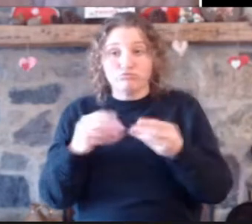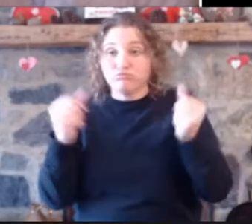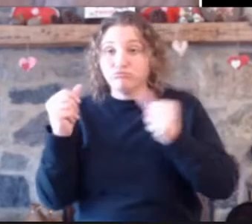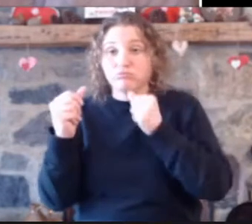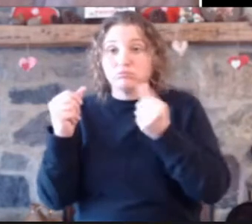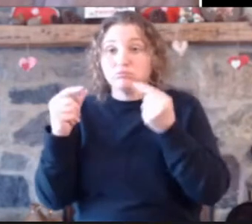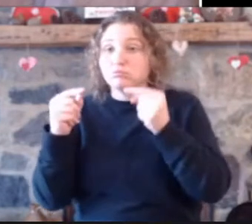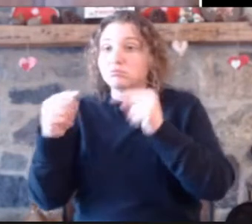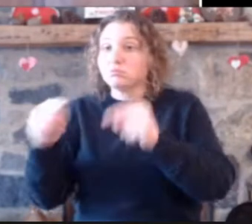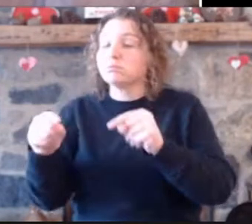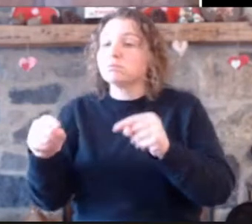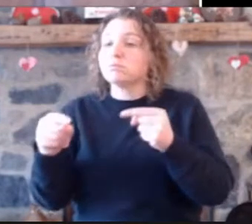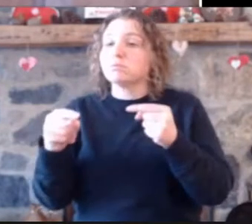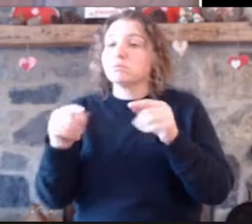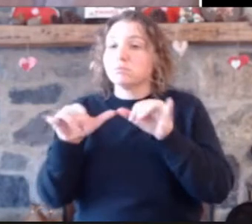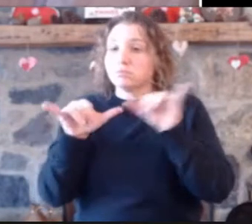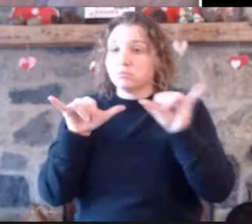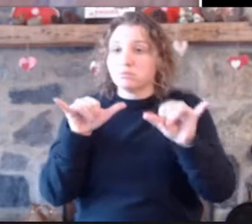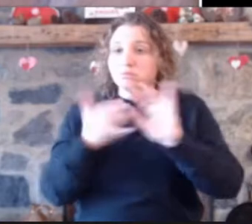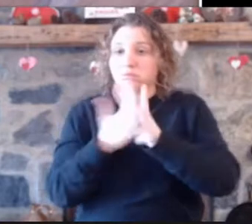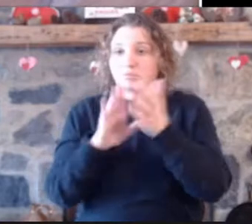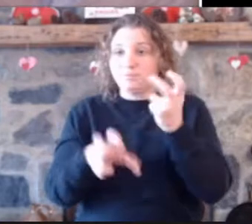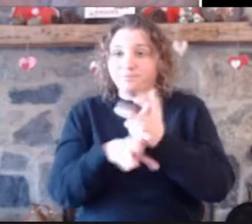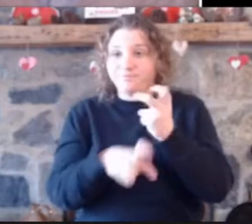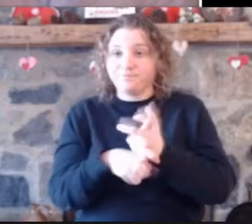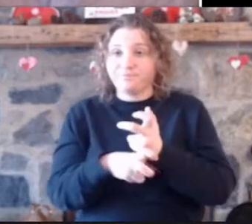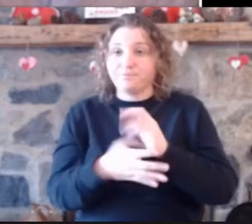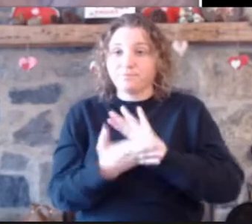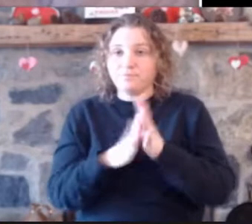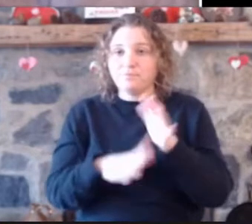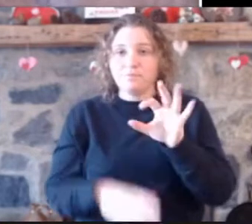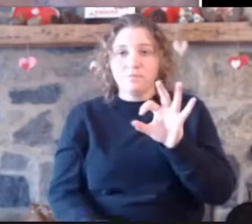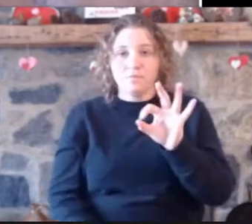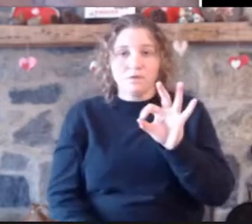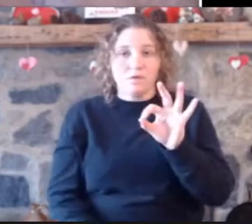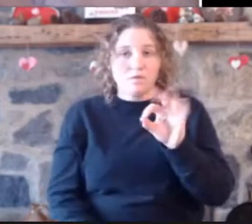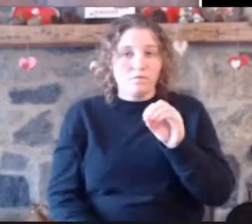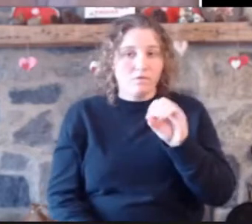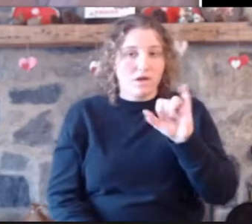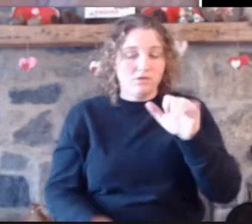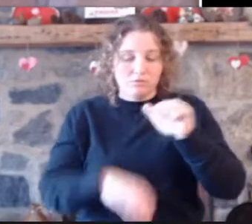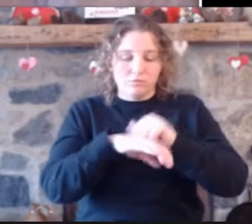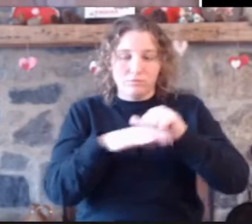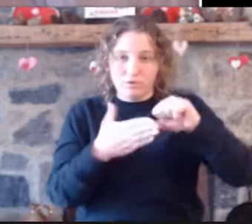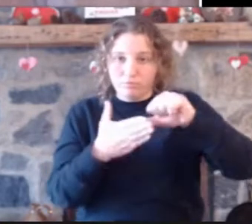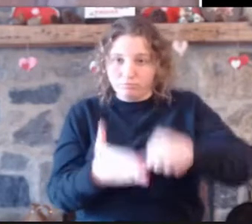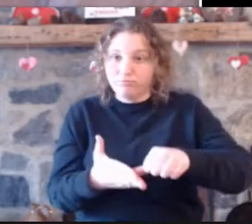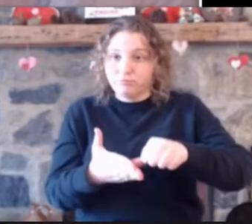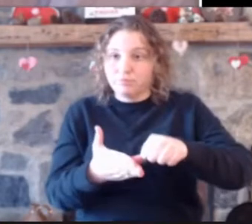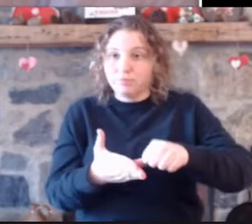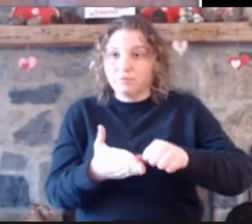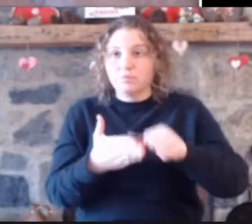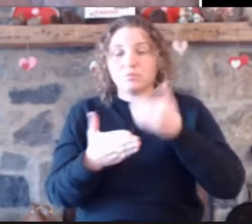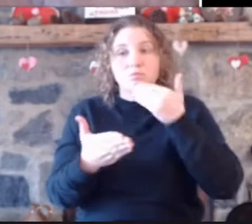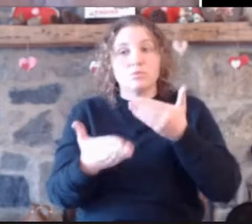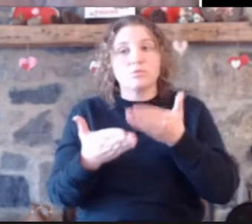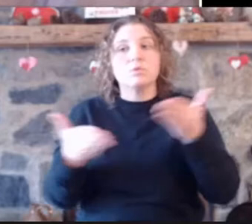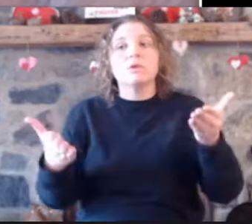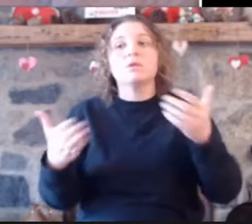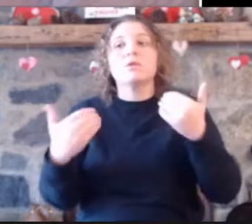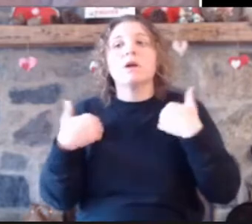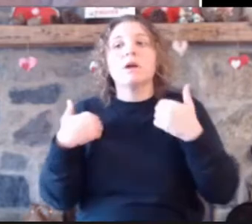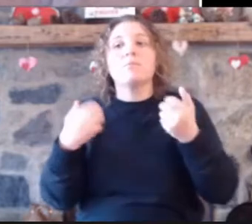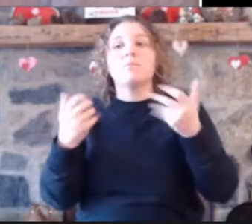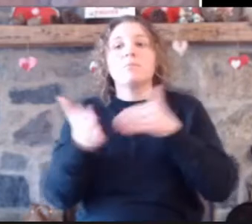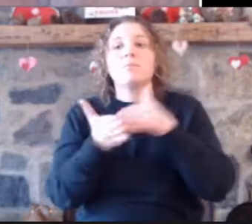in whatever fashion, it stays there, it hardens, and poof, you get a fossil. That's the idea. And a great way to get millions of fossils all around the world would be a